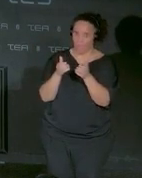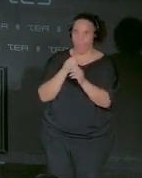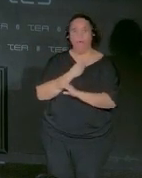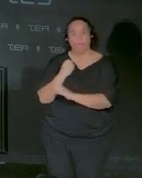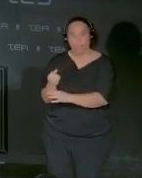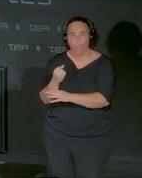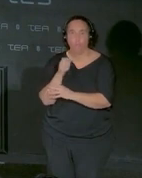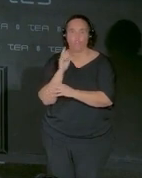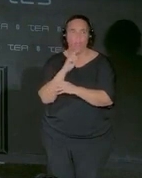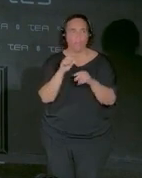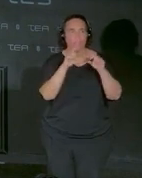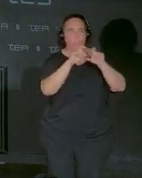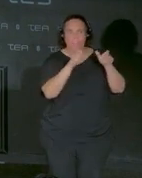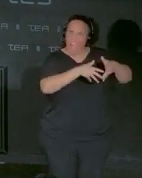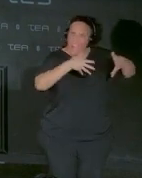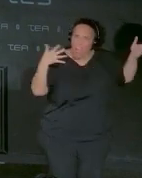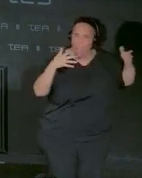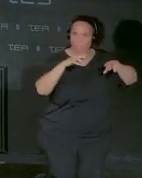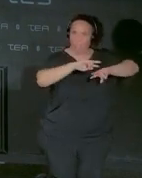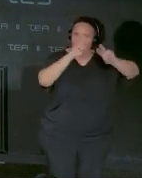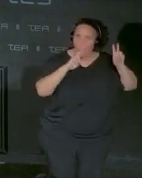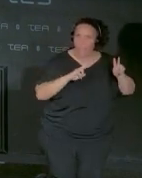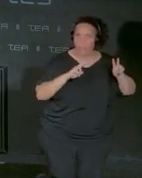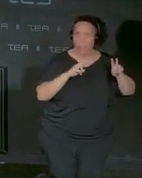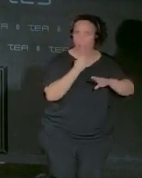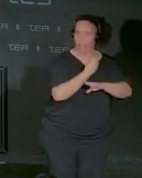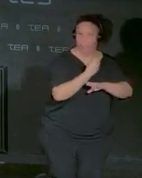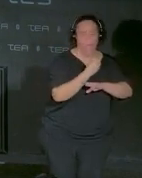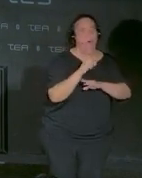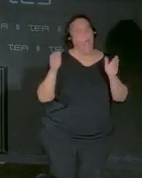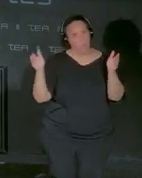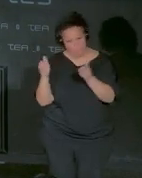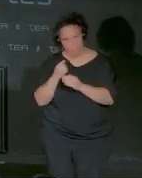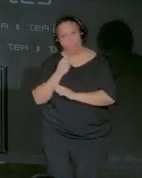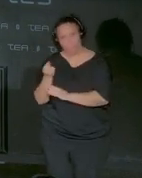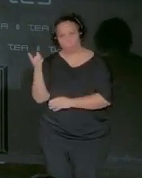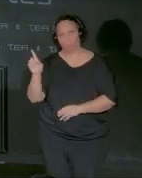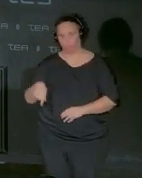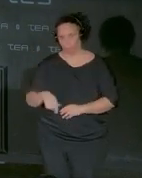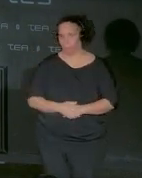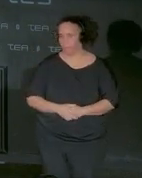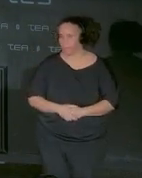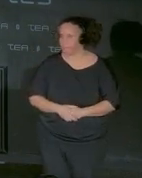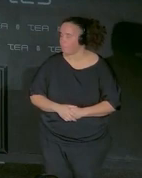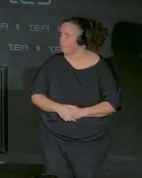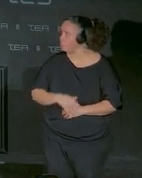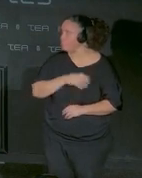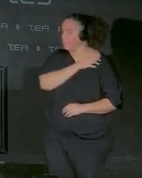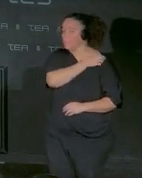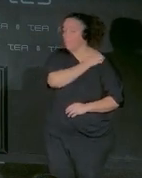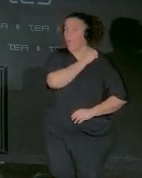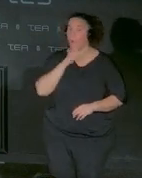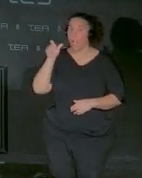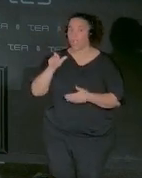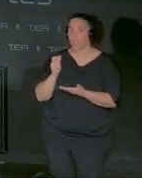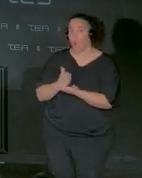Johanna, I'm going to go to some recommendations. We just discussed to maybe do it up front so we get them done. Is that okay for you?